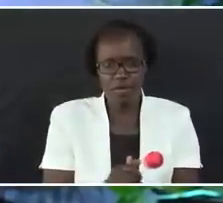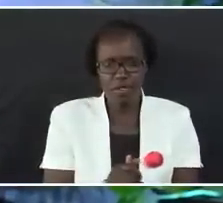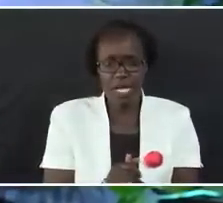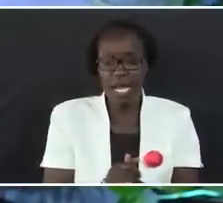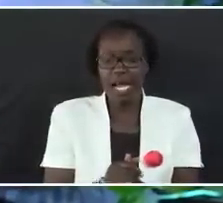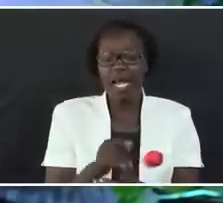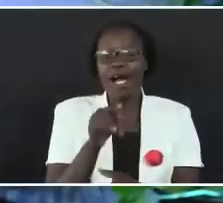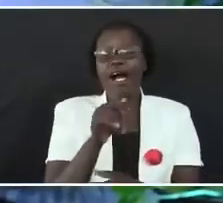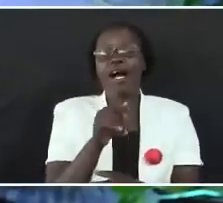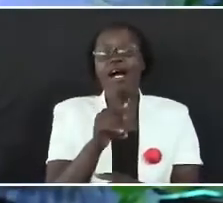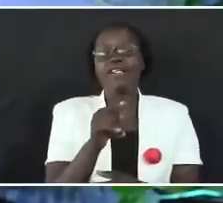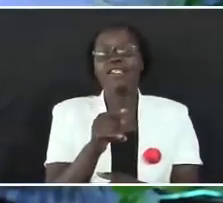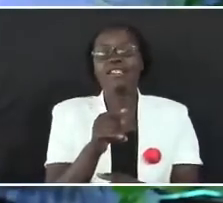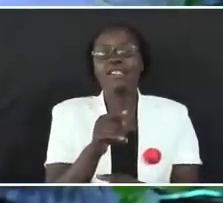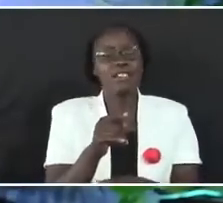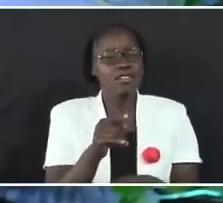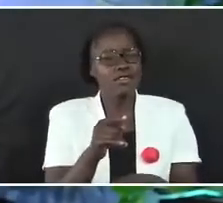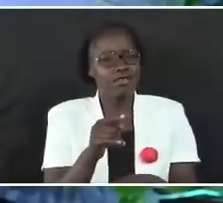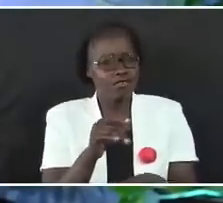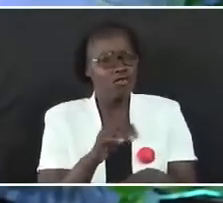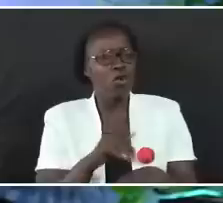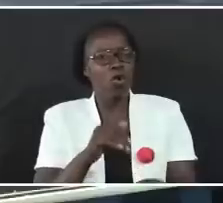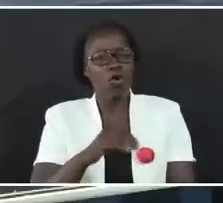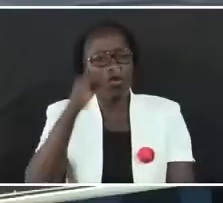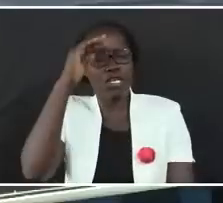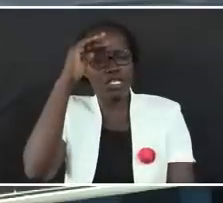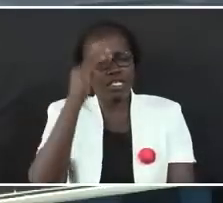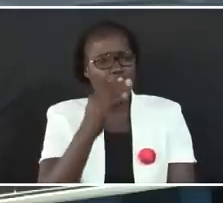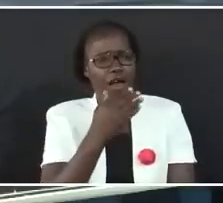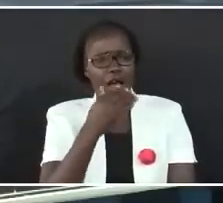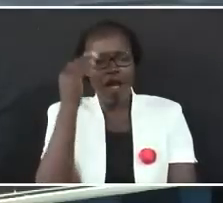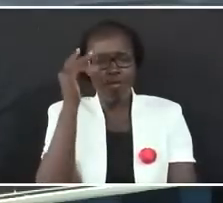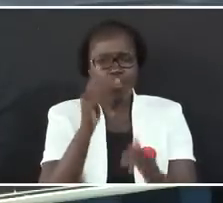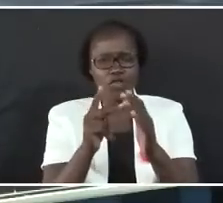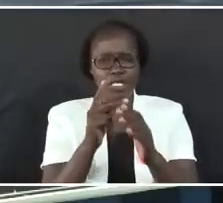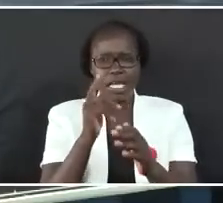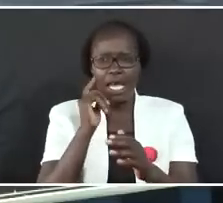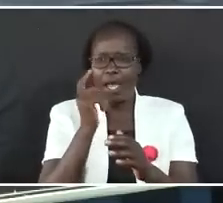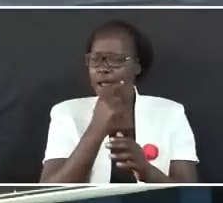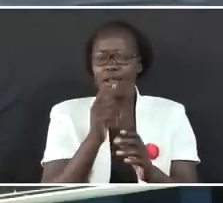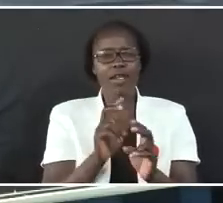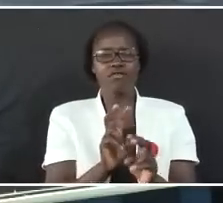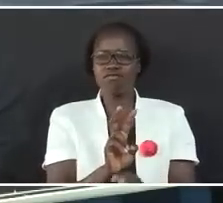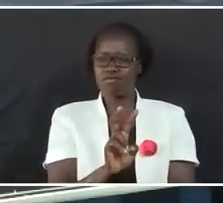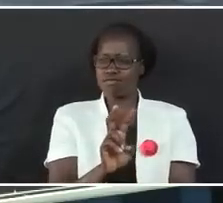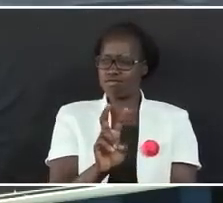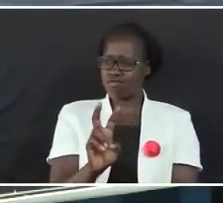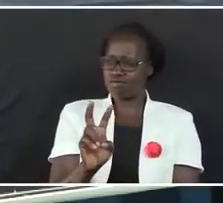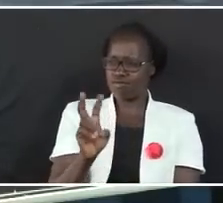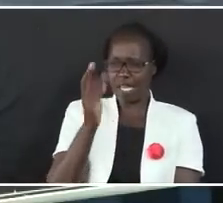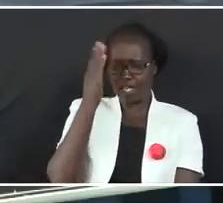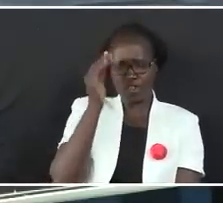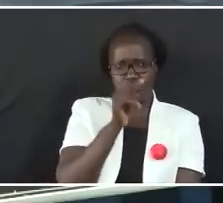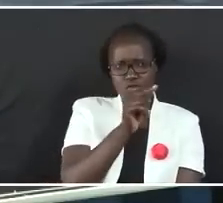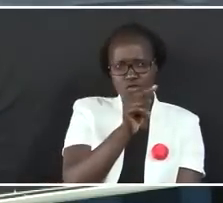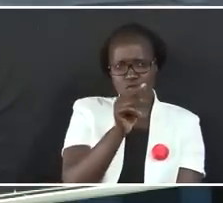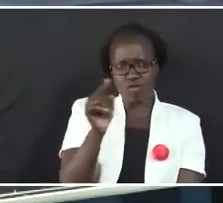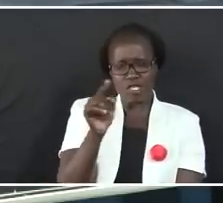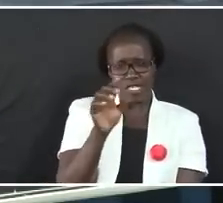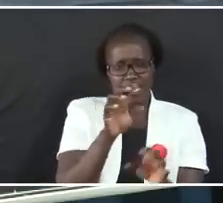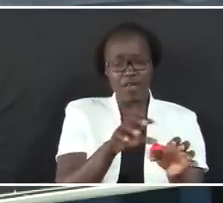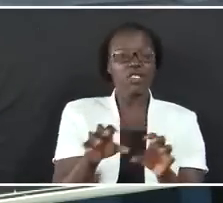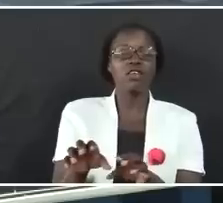And this God we serve, whose eyes can locate each one of us in our